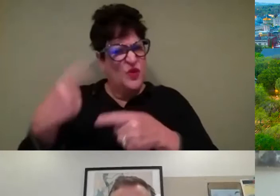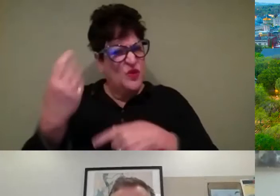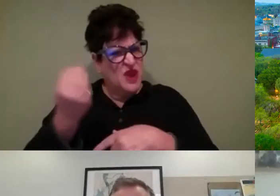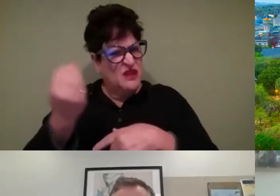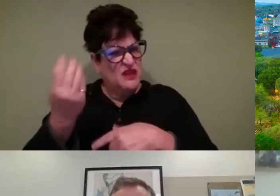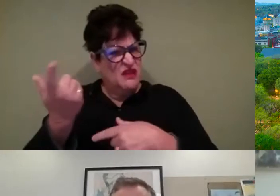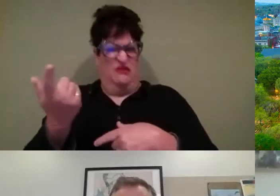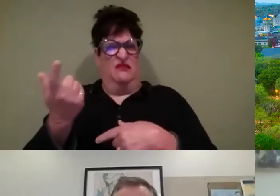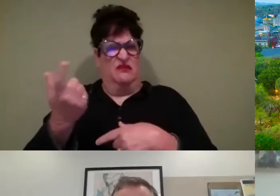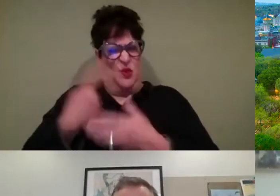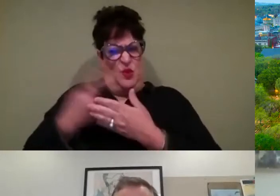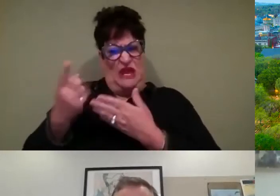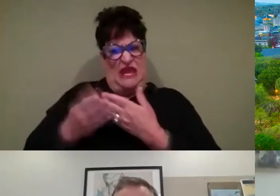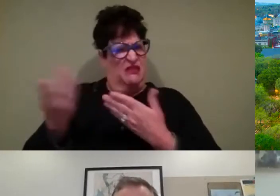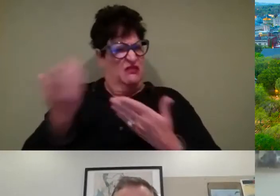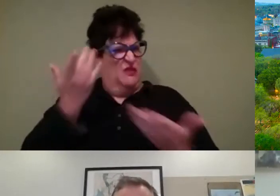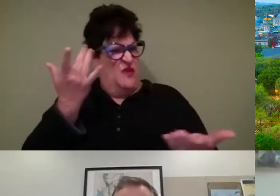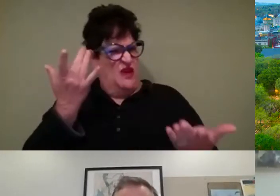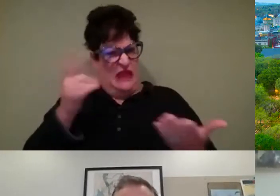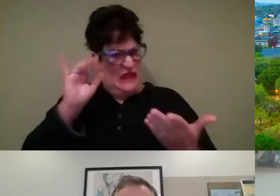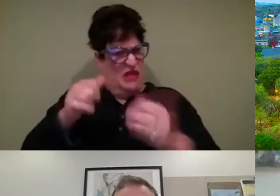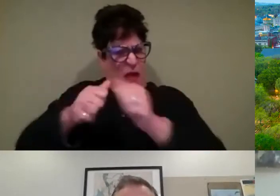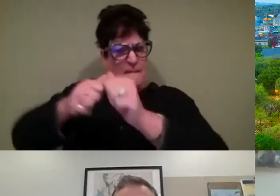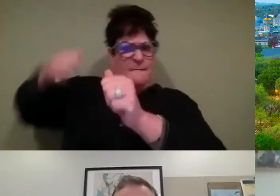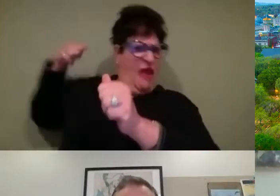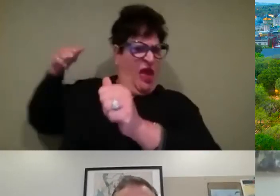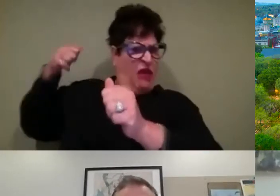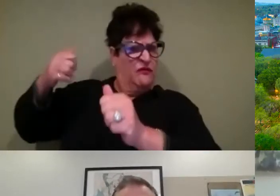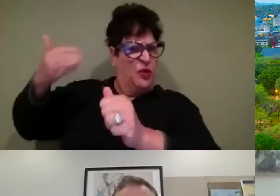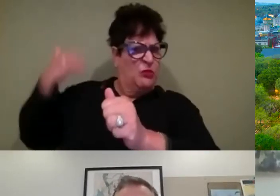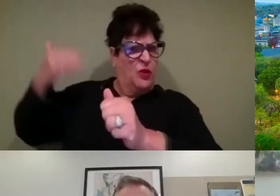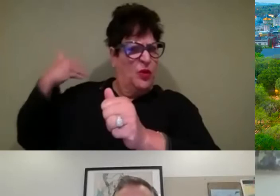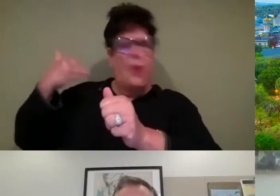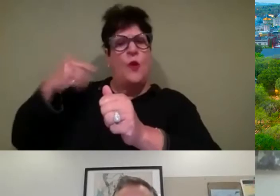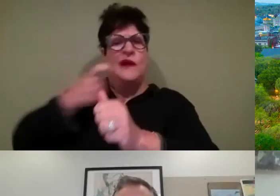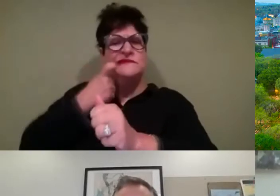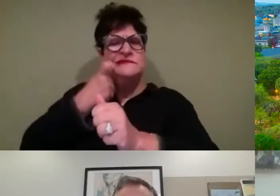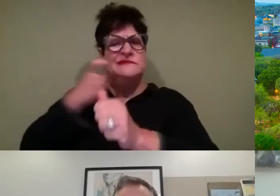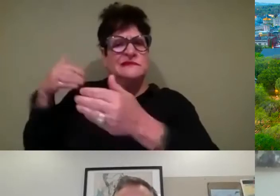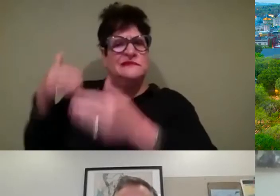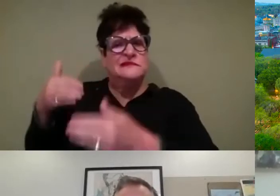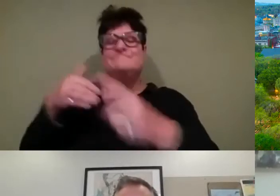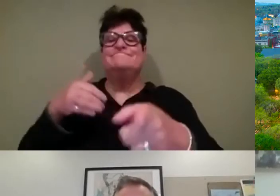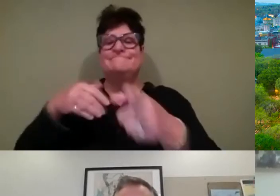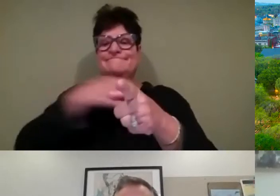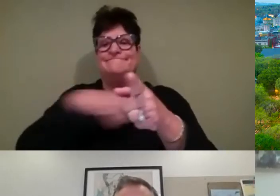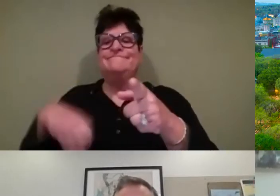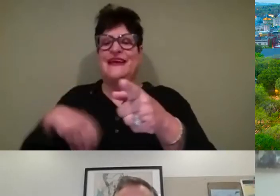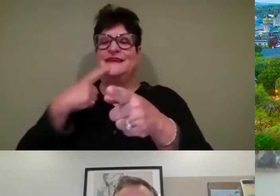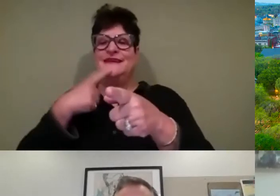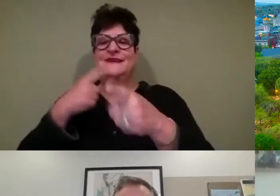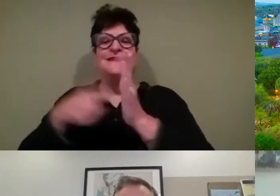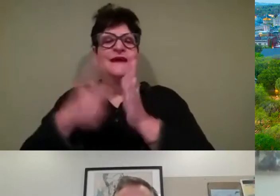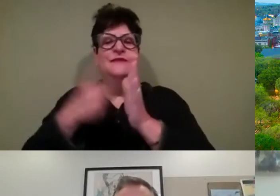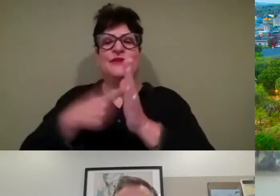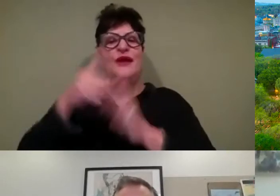that was backdated data or something, or what happened there. I think the mayor stated it very clearly. Sometimes we get these data